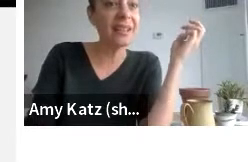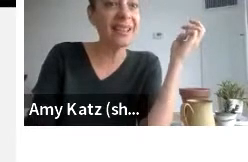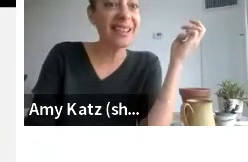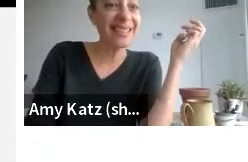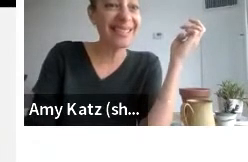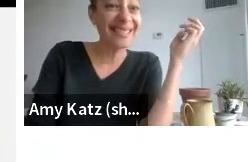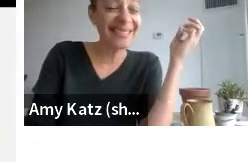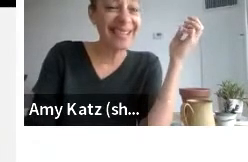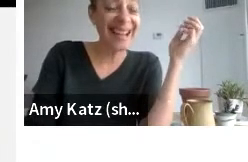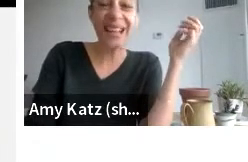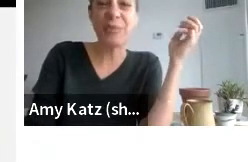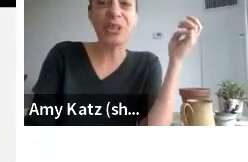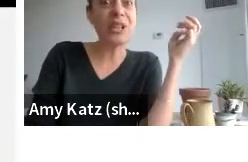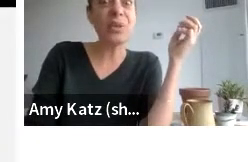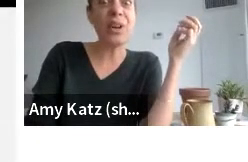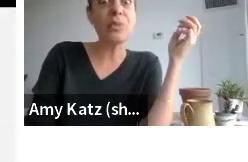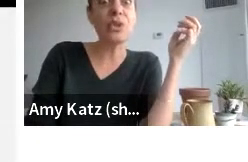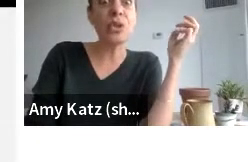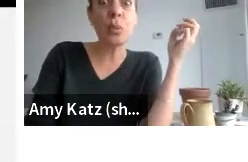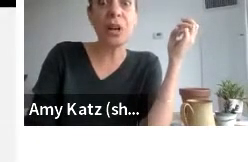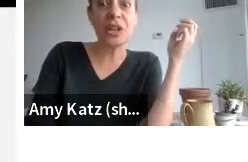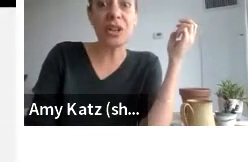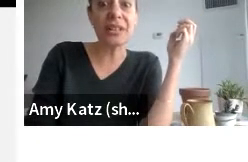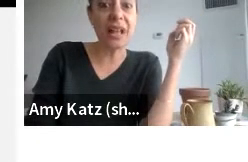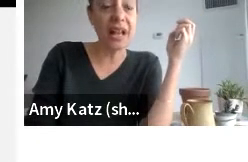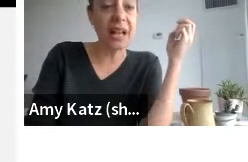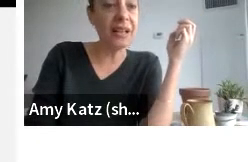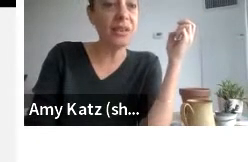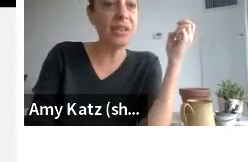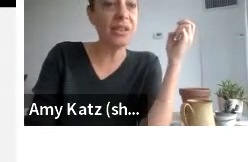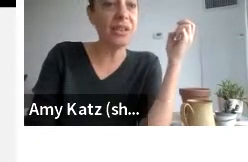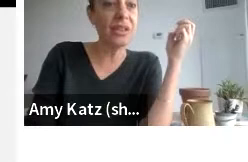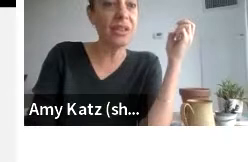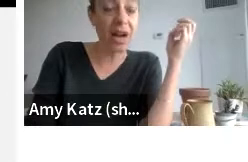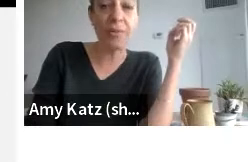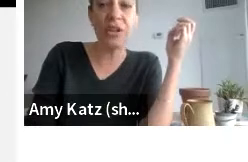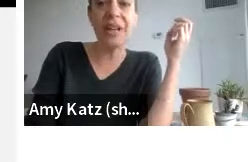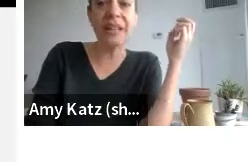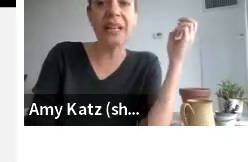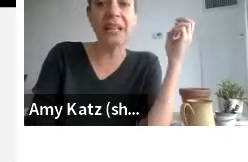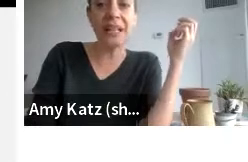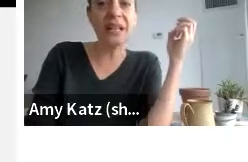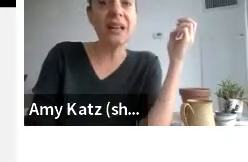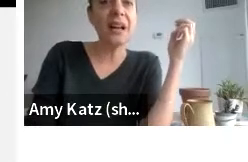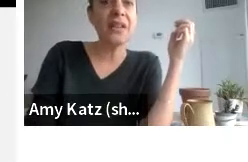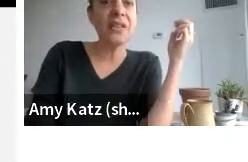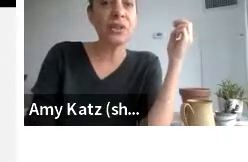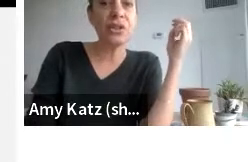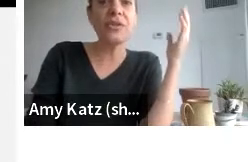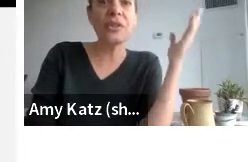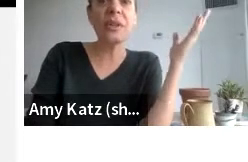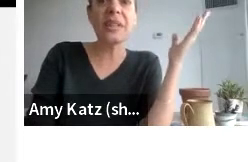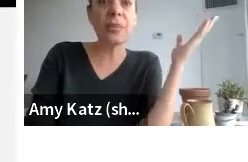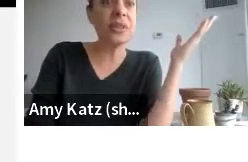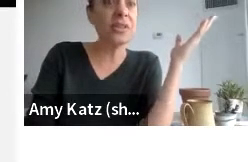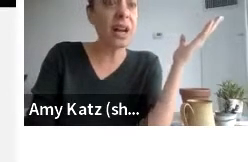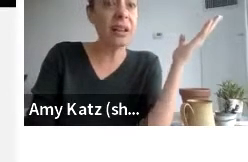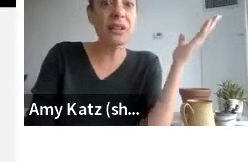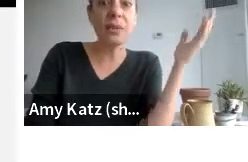please. Again, we tried to cram so much on this slide, and there's a lot we left out, but you get the idea. These are just a